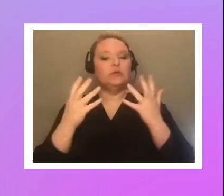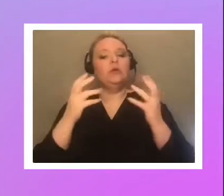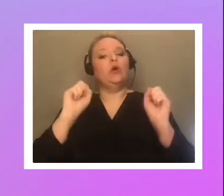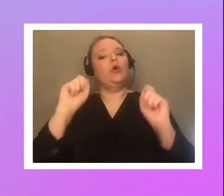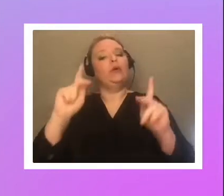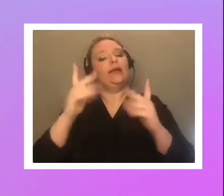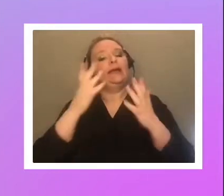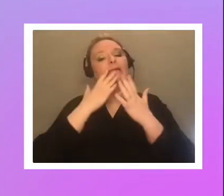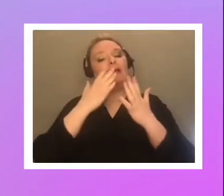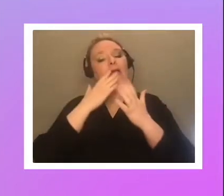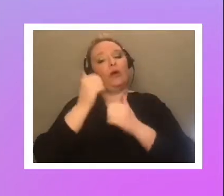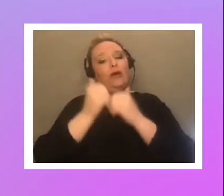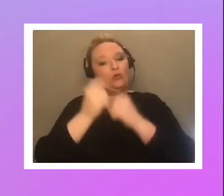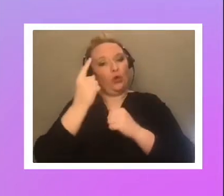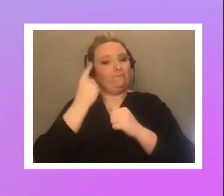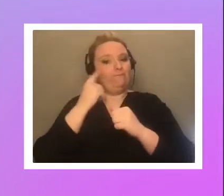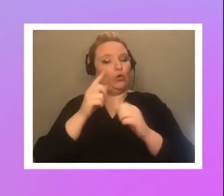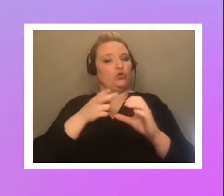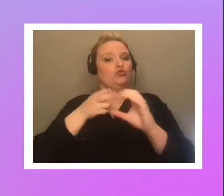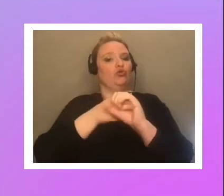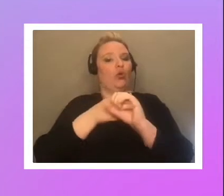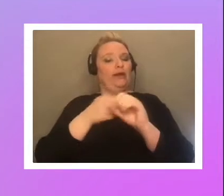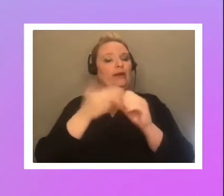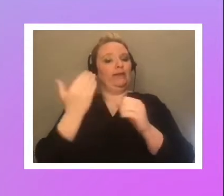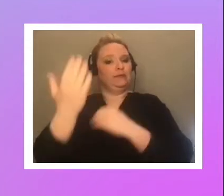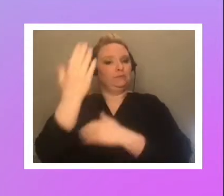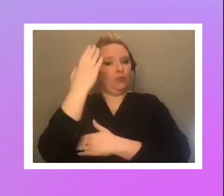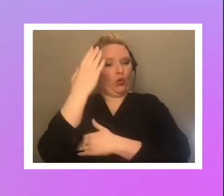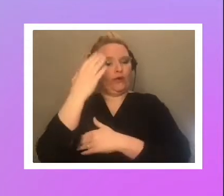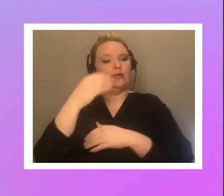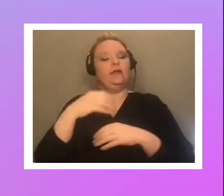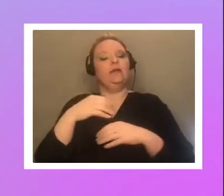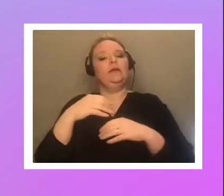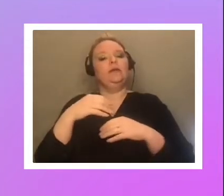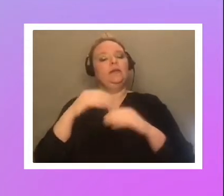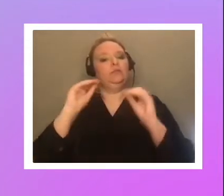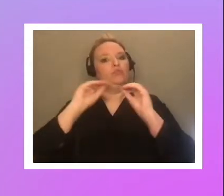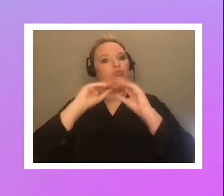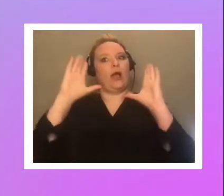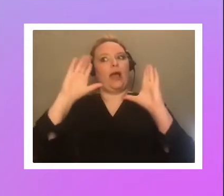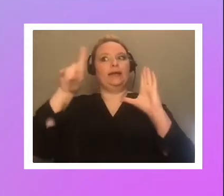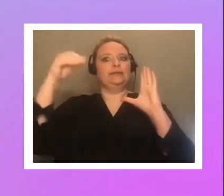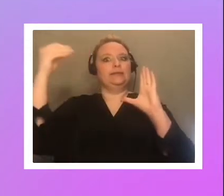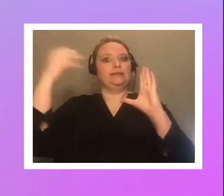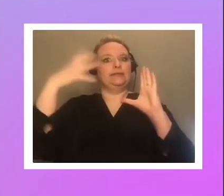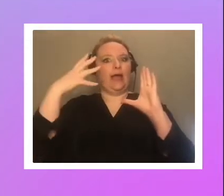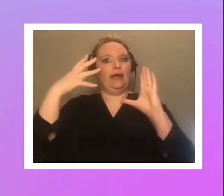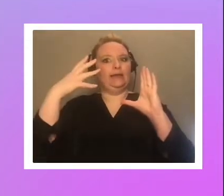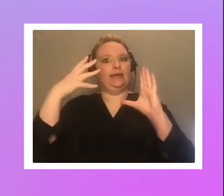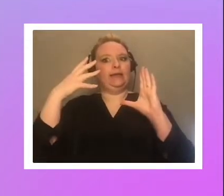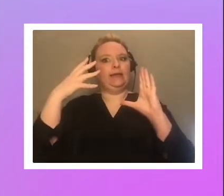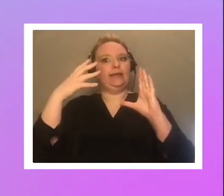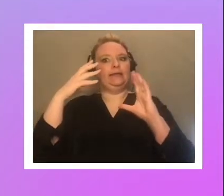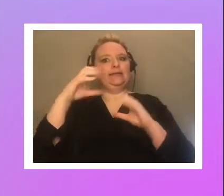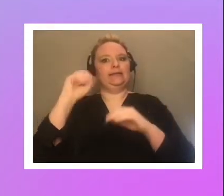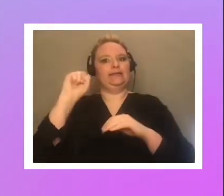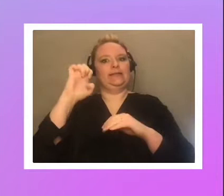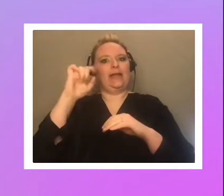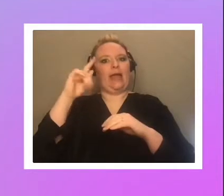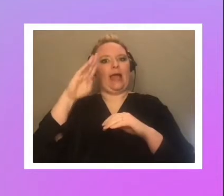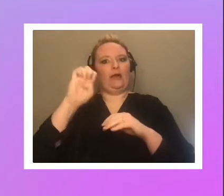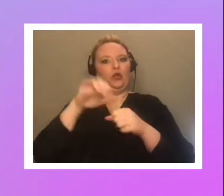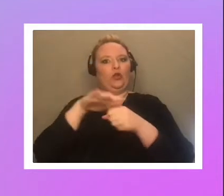right. Thank you, everyone, for joining me this morning. It is bright and sunny in the Seattle